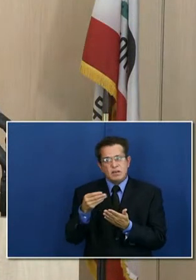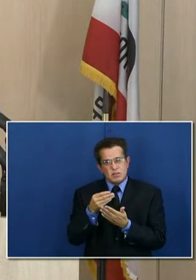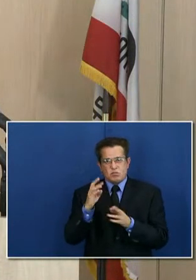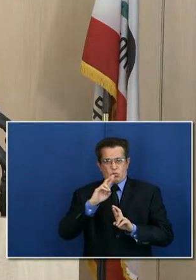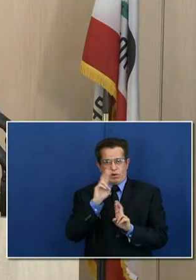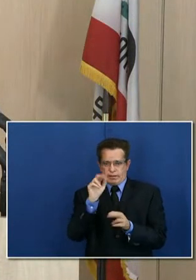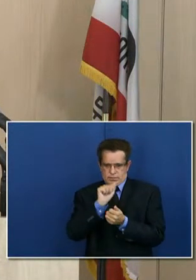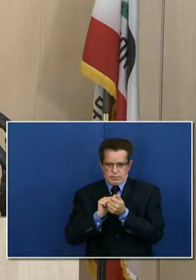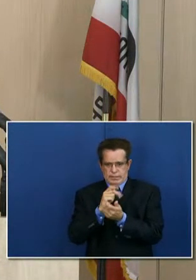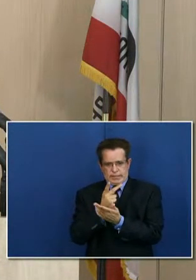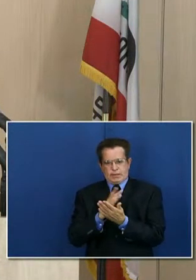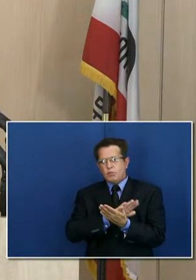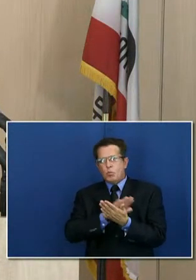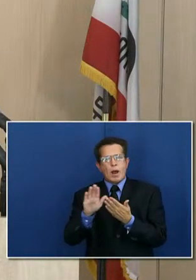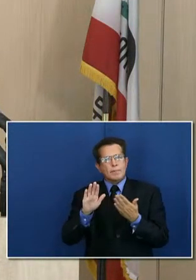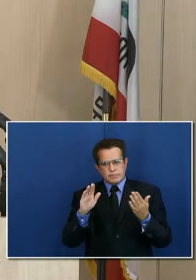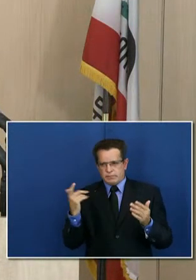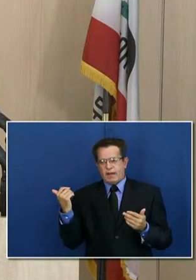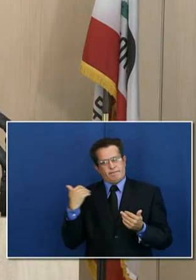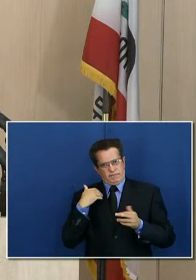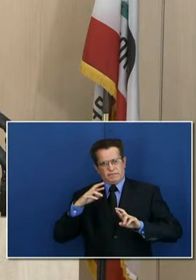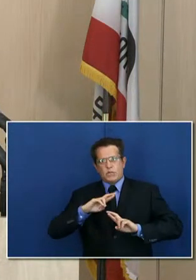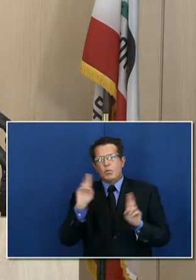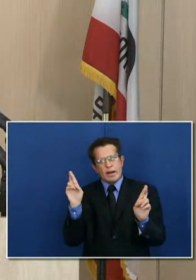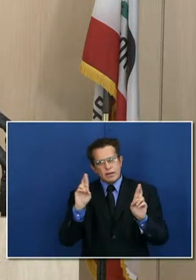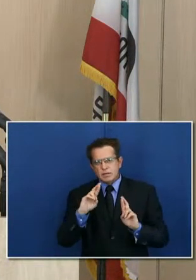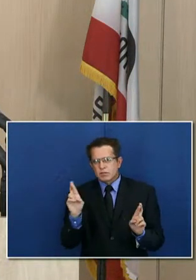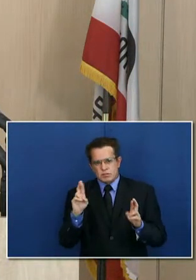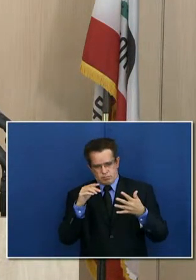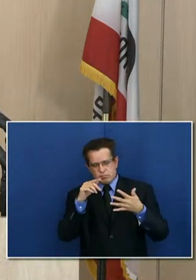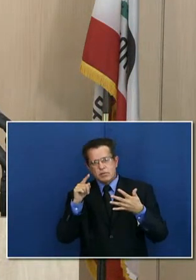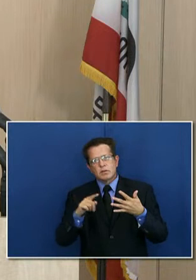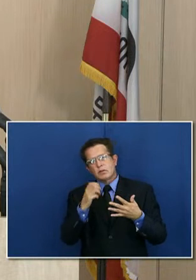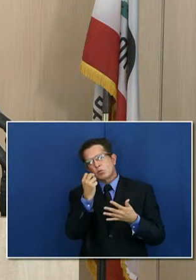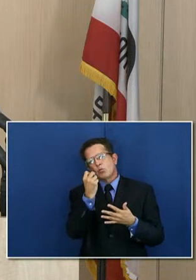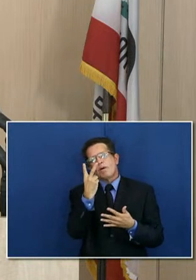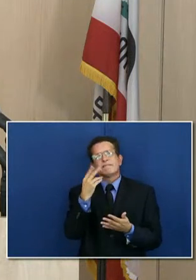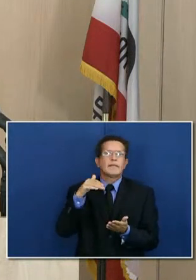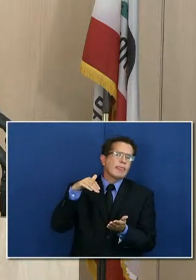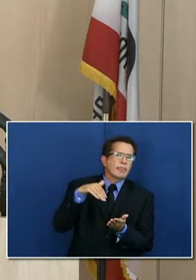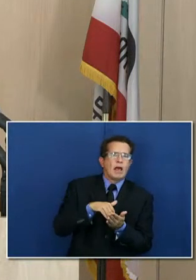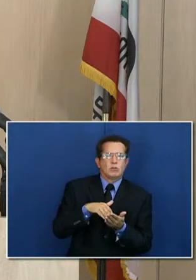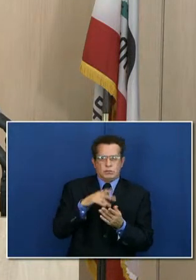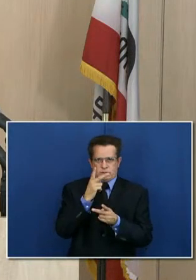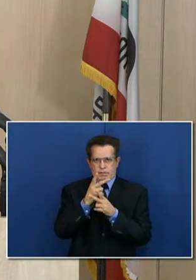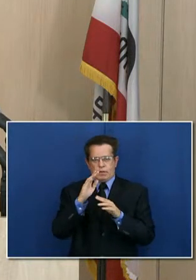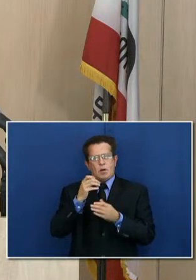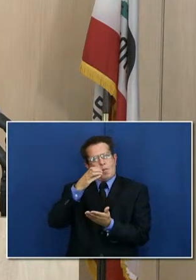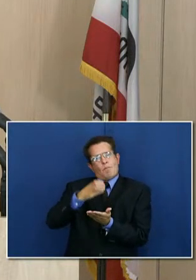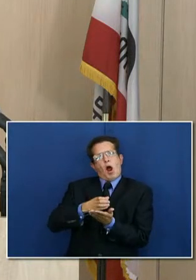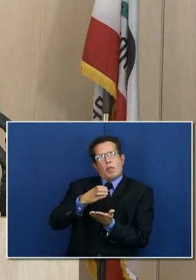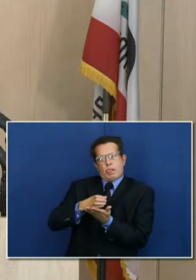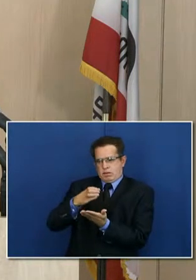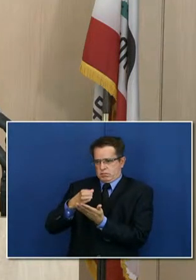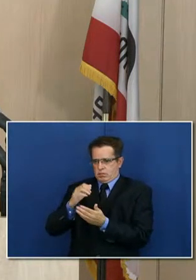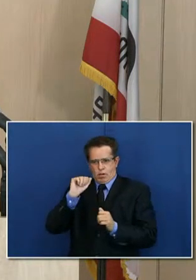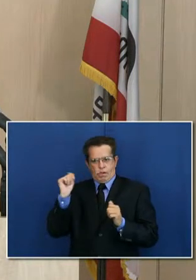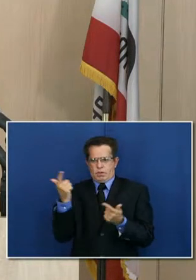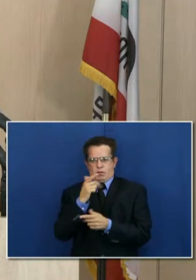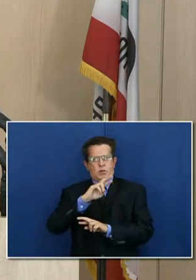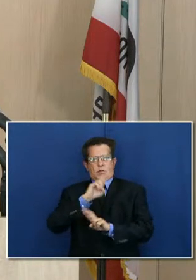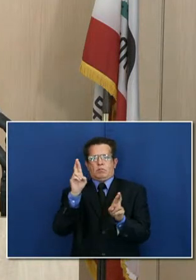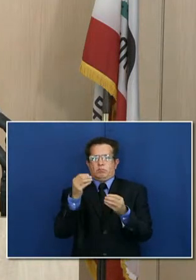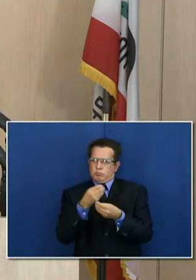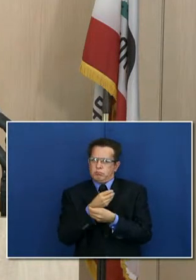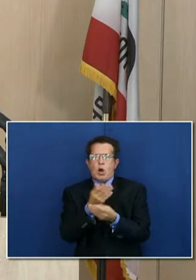of hand sanitizing wipes, and 12,000 hand sanitizing bottles, all to be distributed